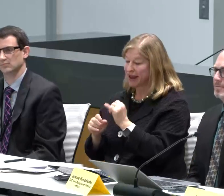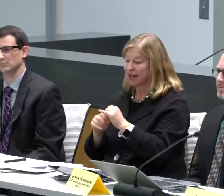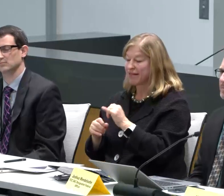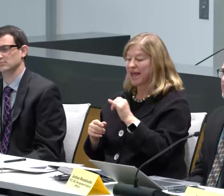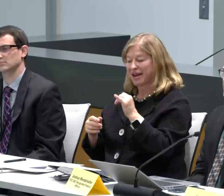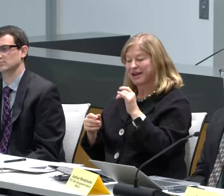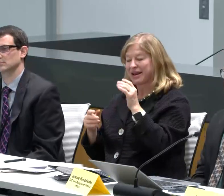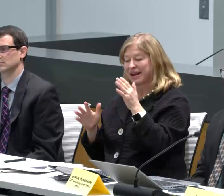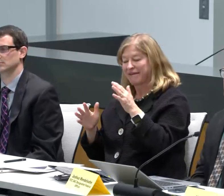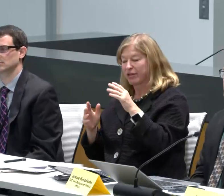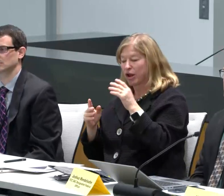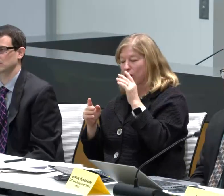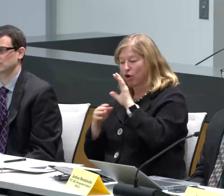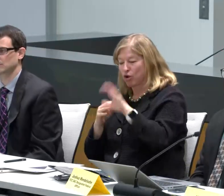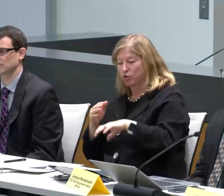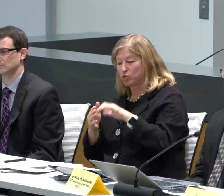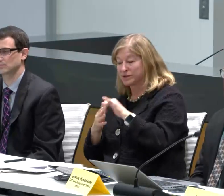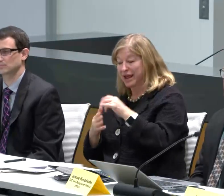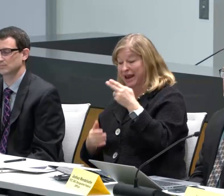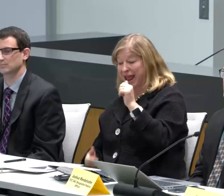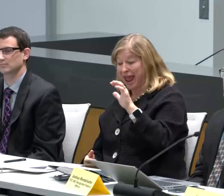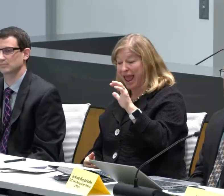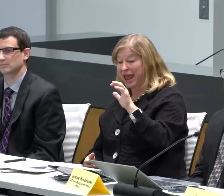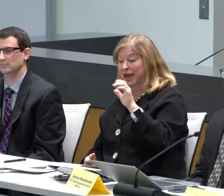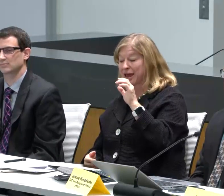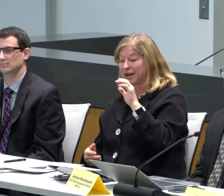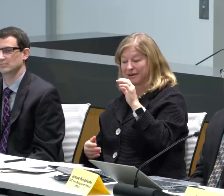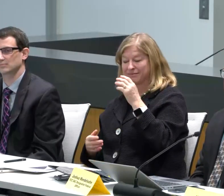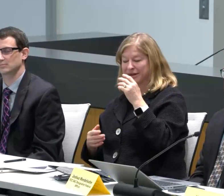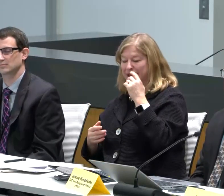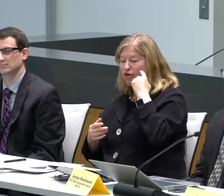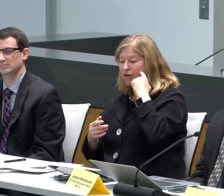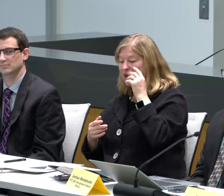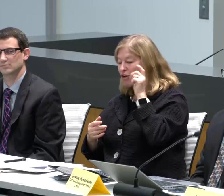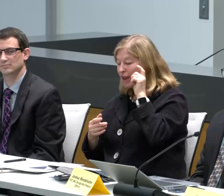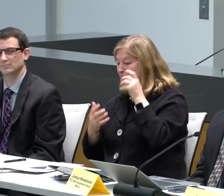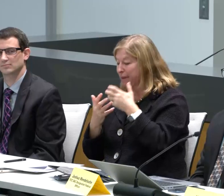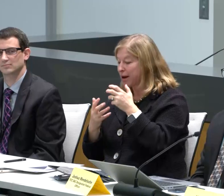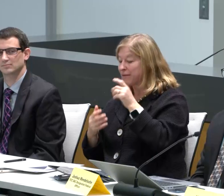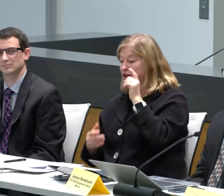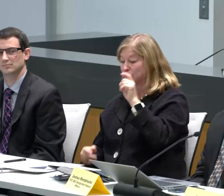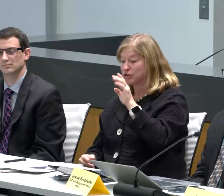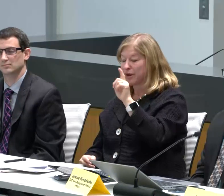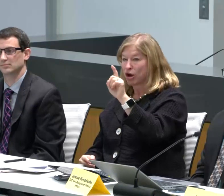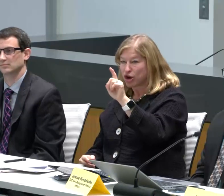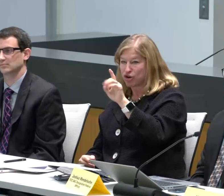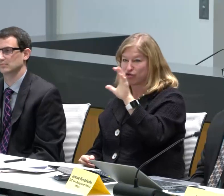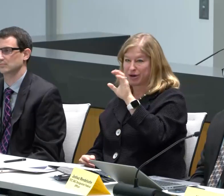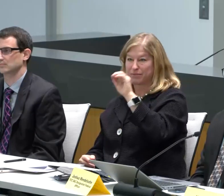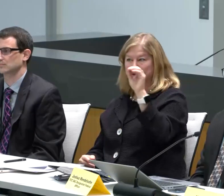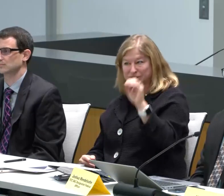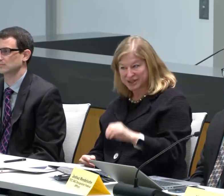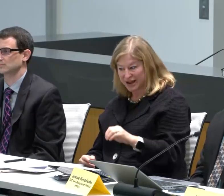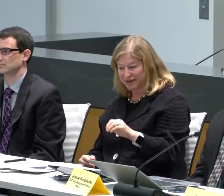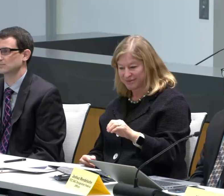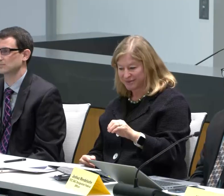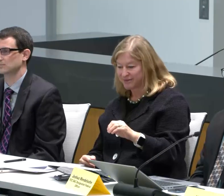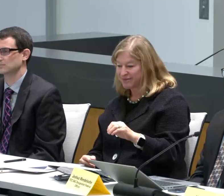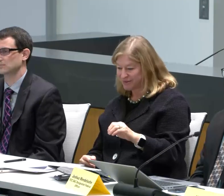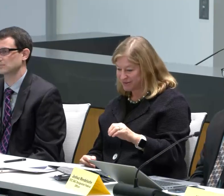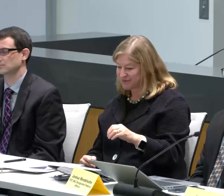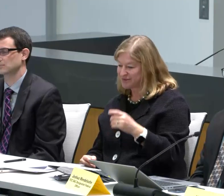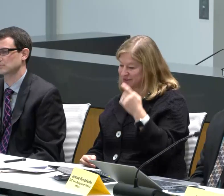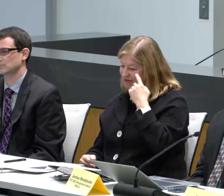of proposed rulemaking that tentatively concludes that hearing aid compatibility, or HAC, should be